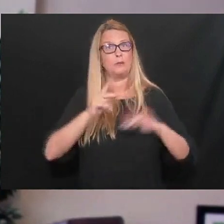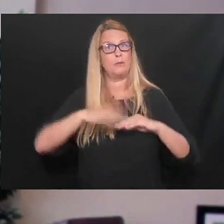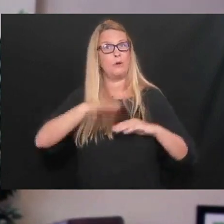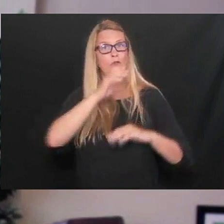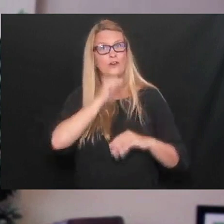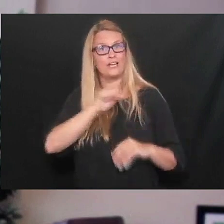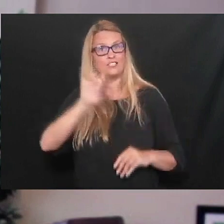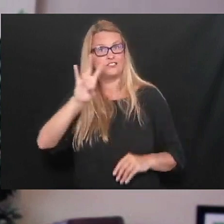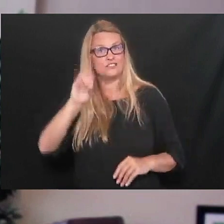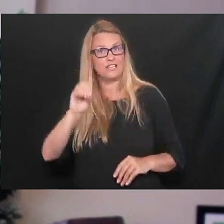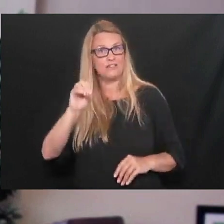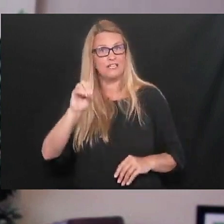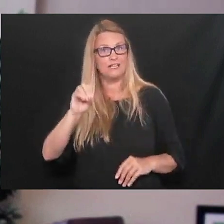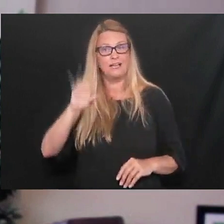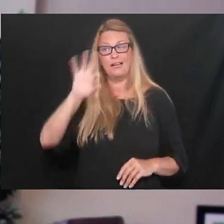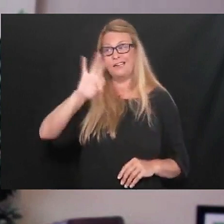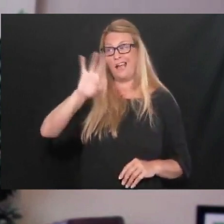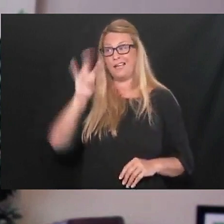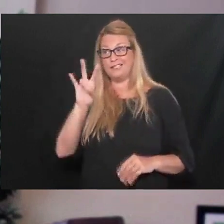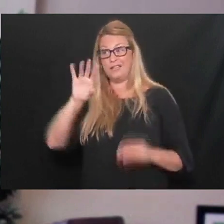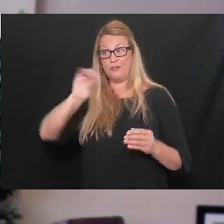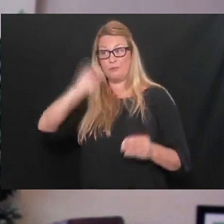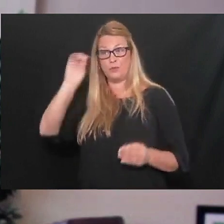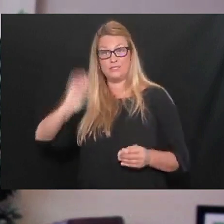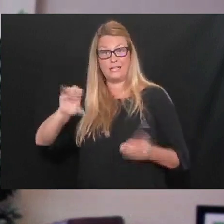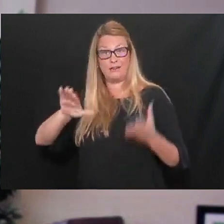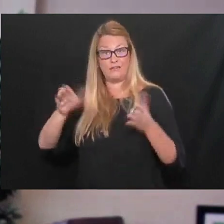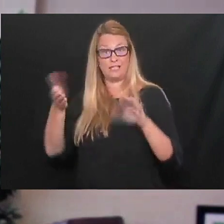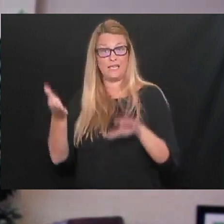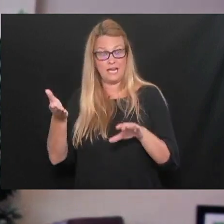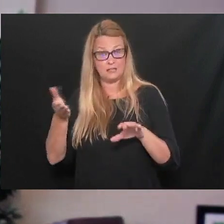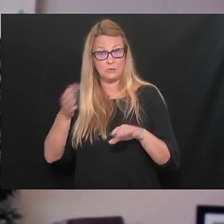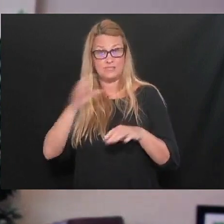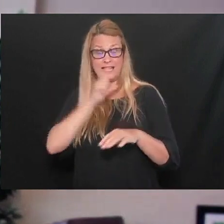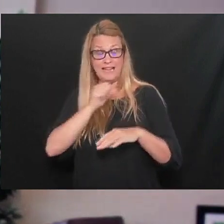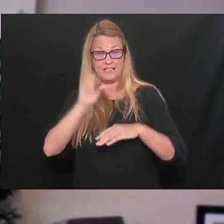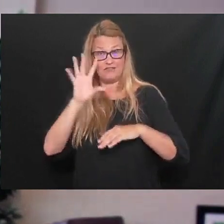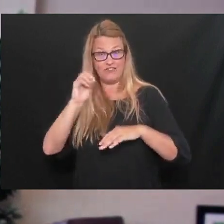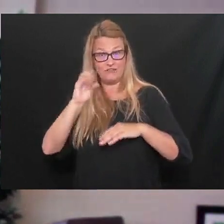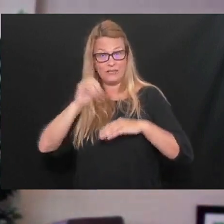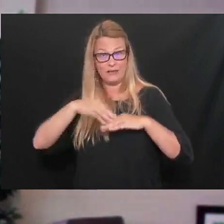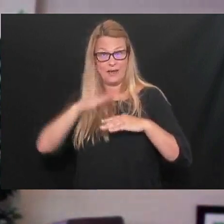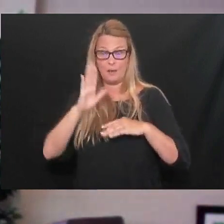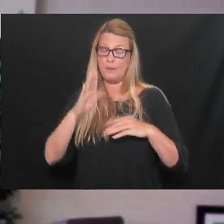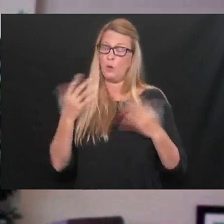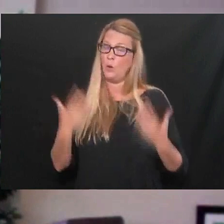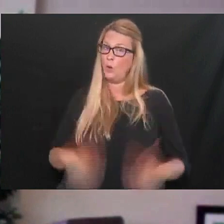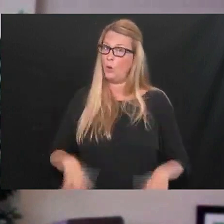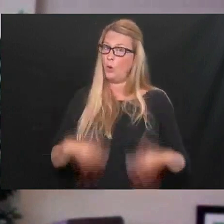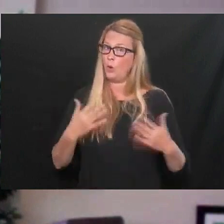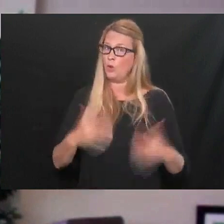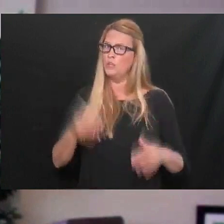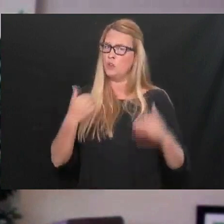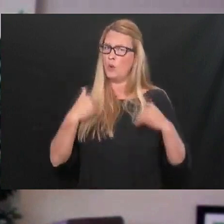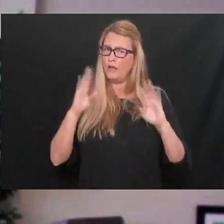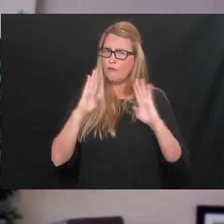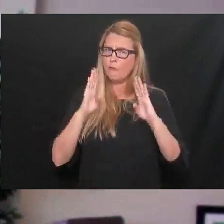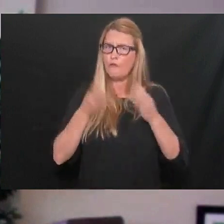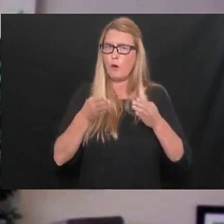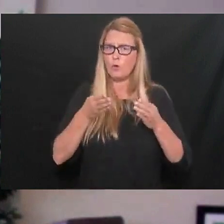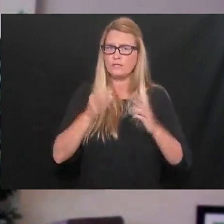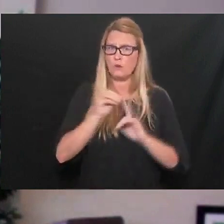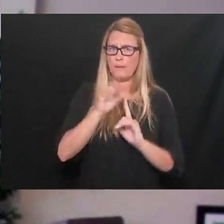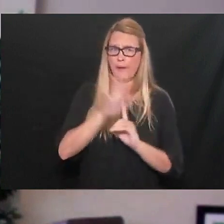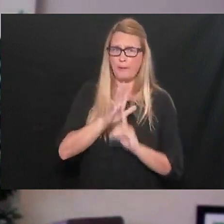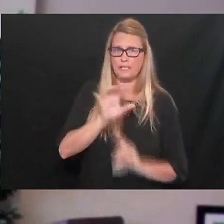and 97% of deaths at that time were from people over 50. So we really targeted those populations, which means that